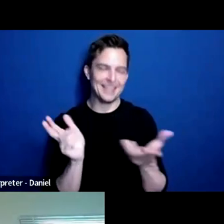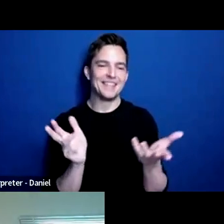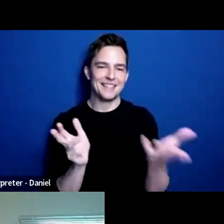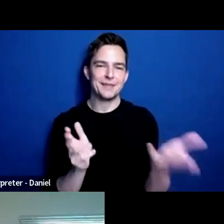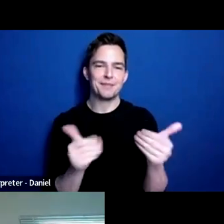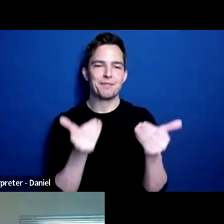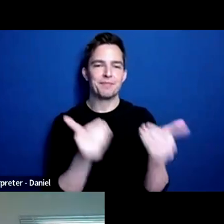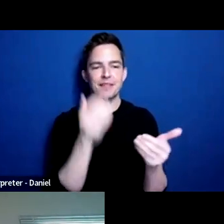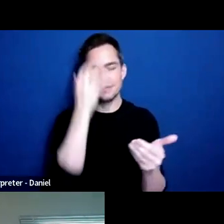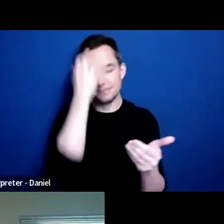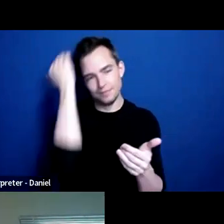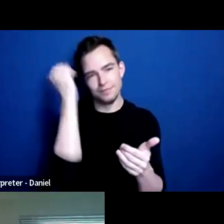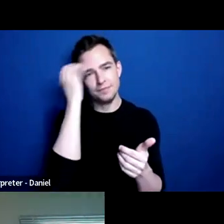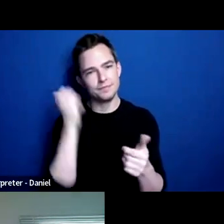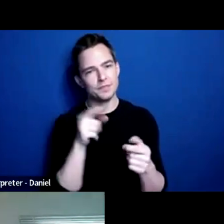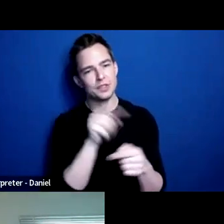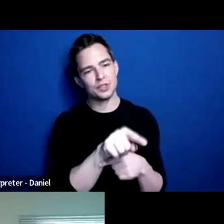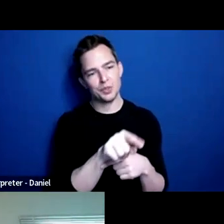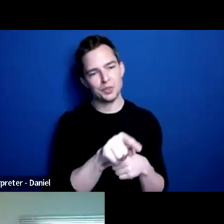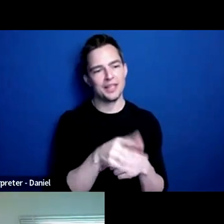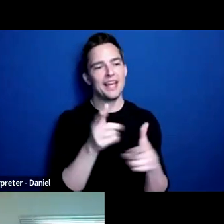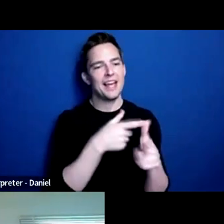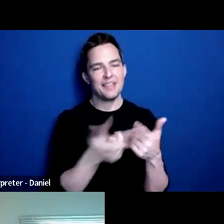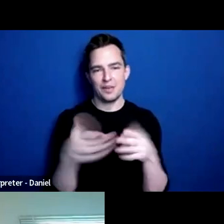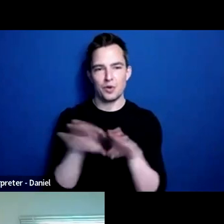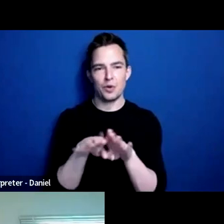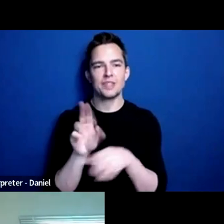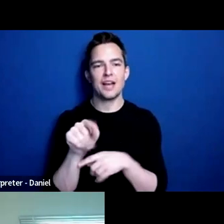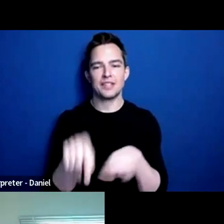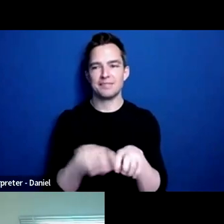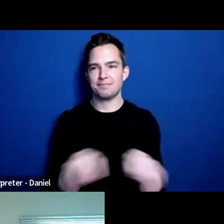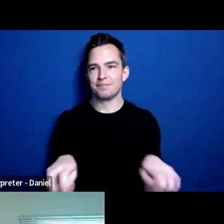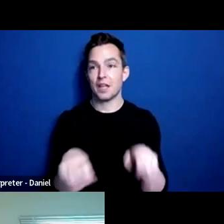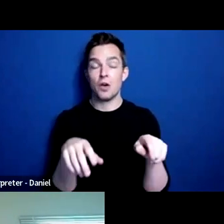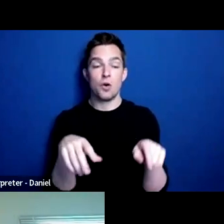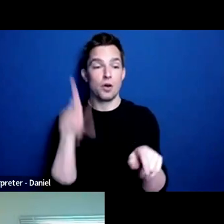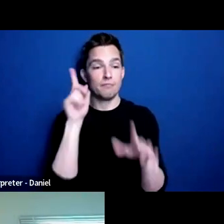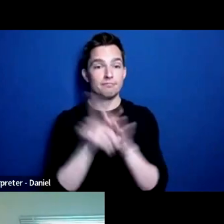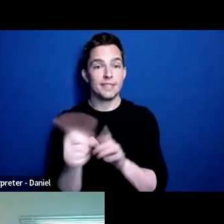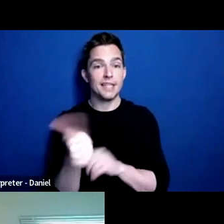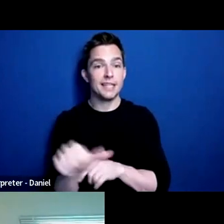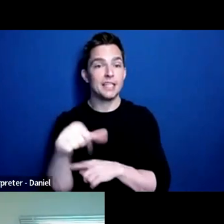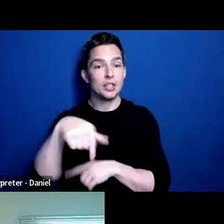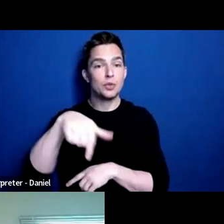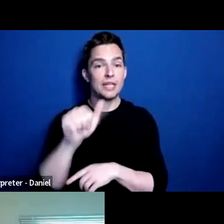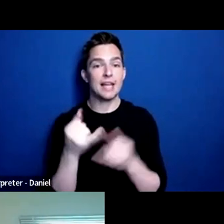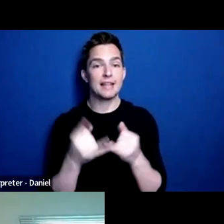right into you and then come to our closeout, or if there are any Q&A at the end of